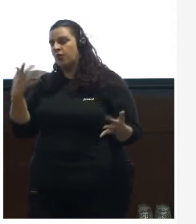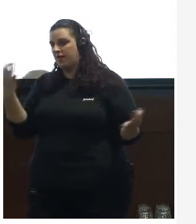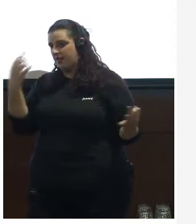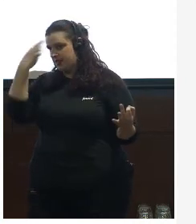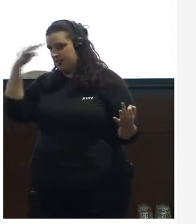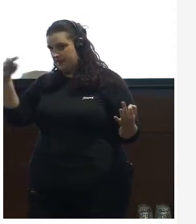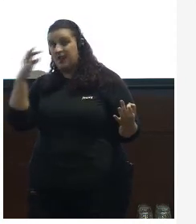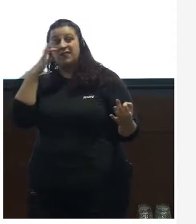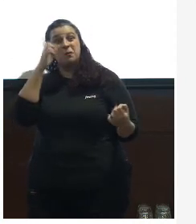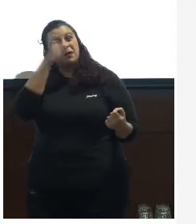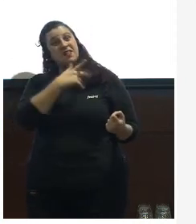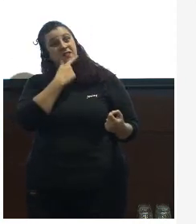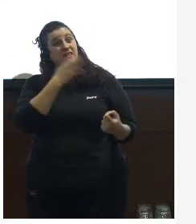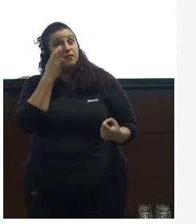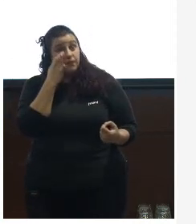case.